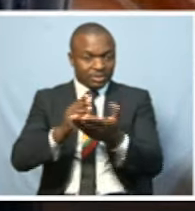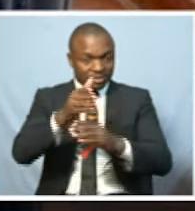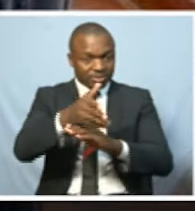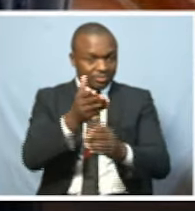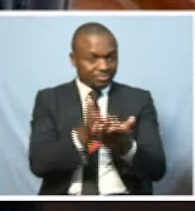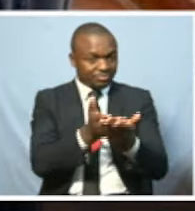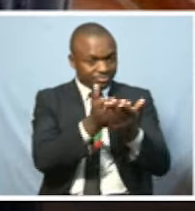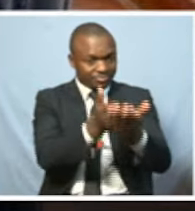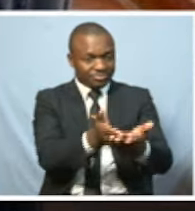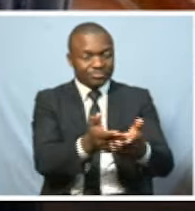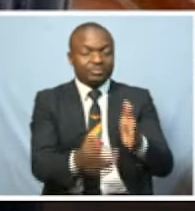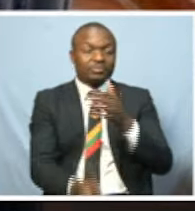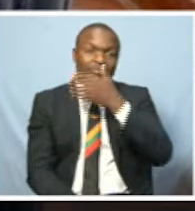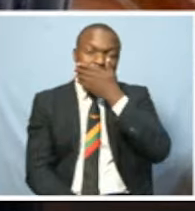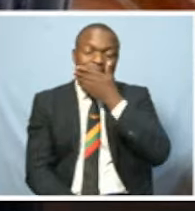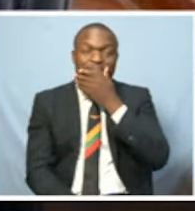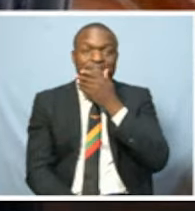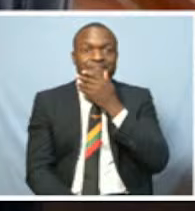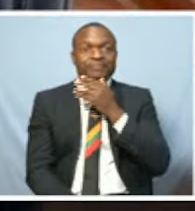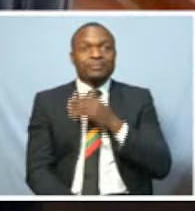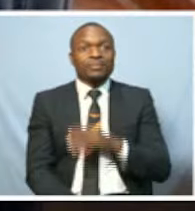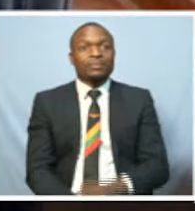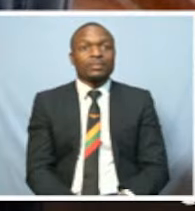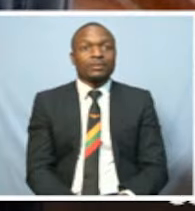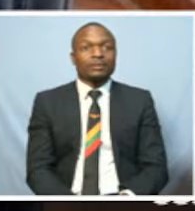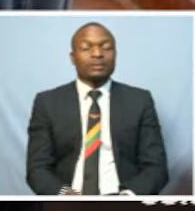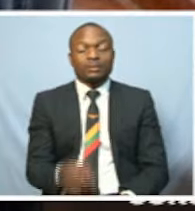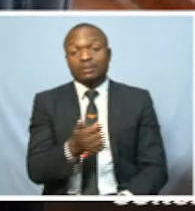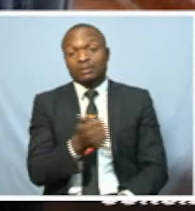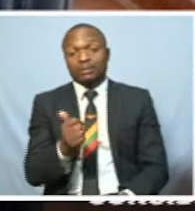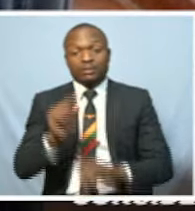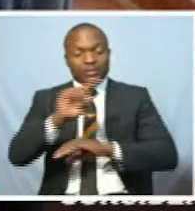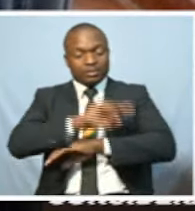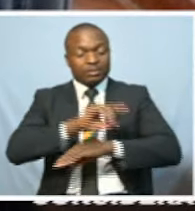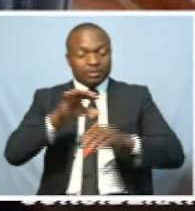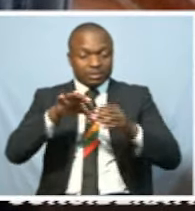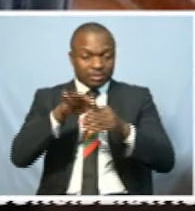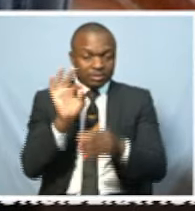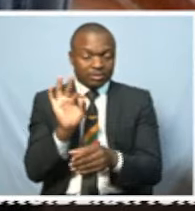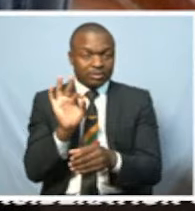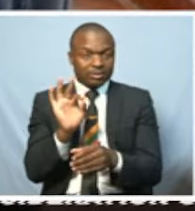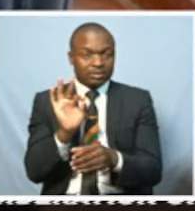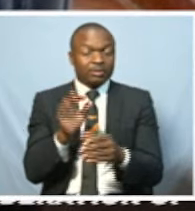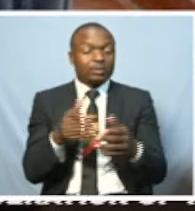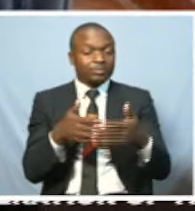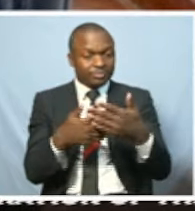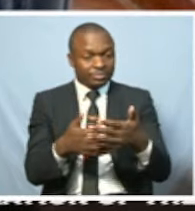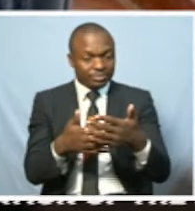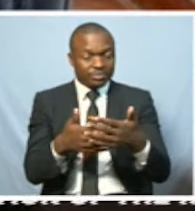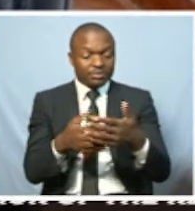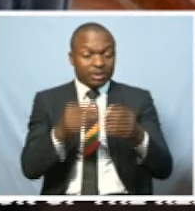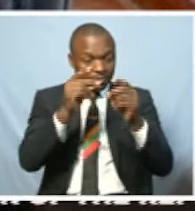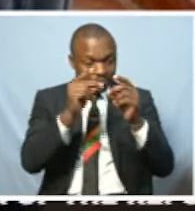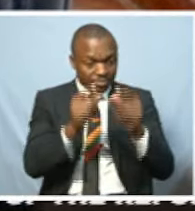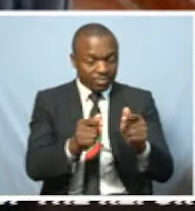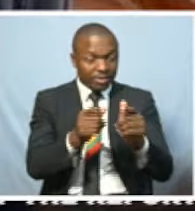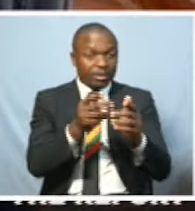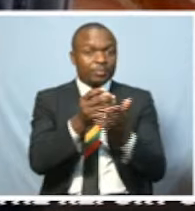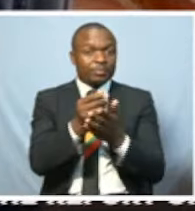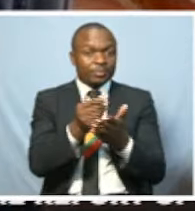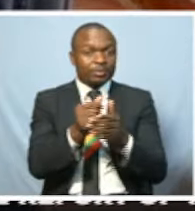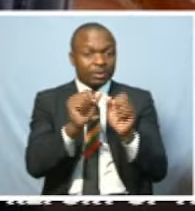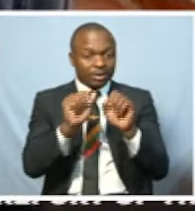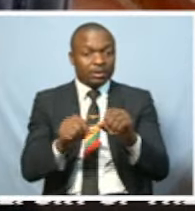And on that particular day or any other, we find that the documents reach finance and they're able to